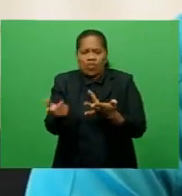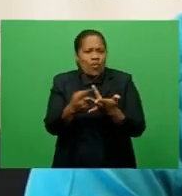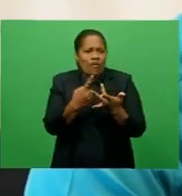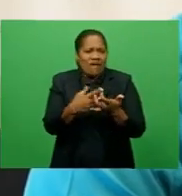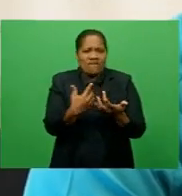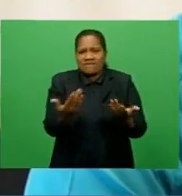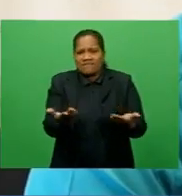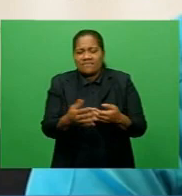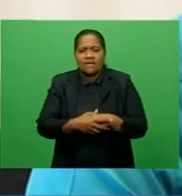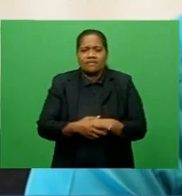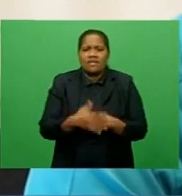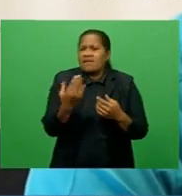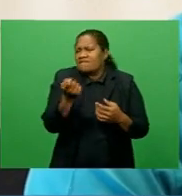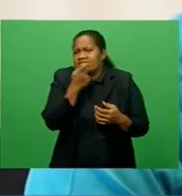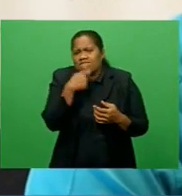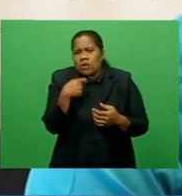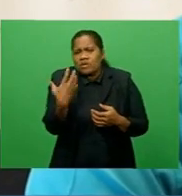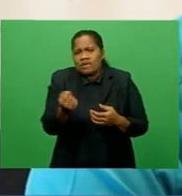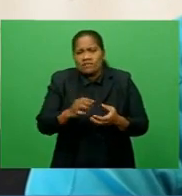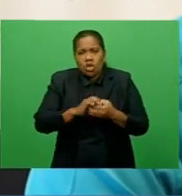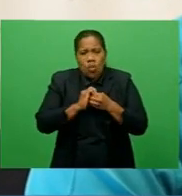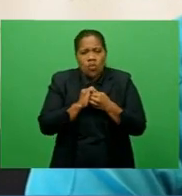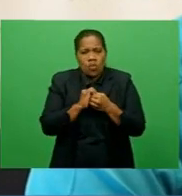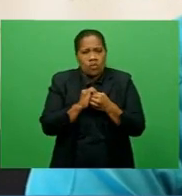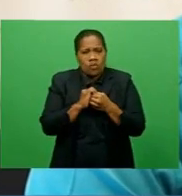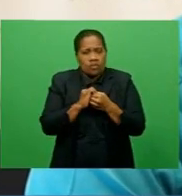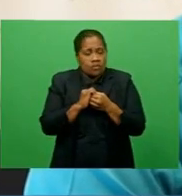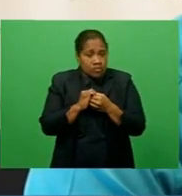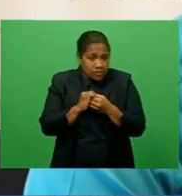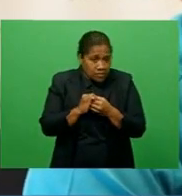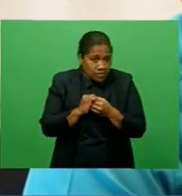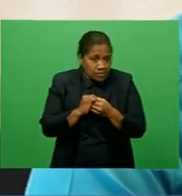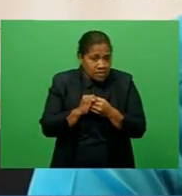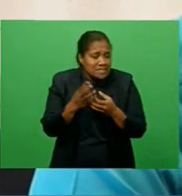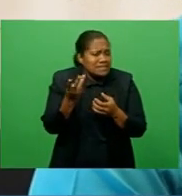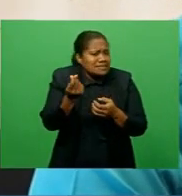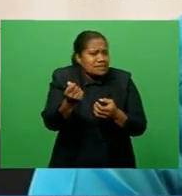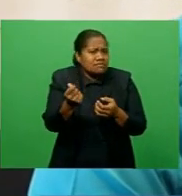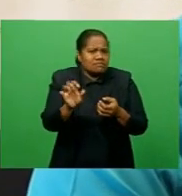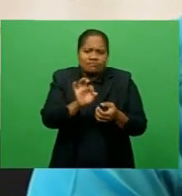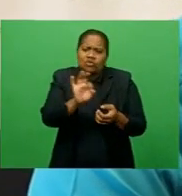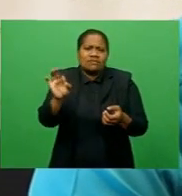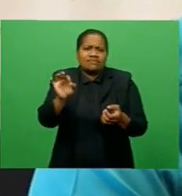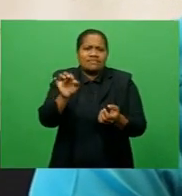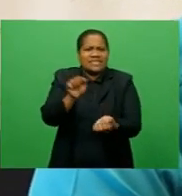are a few who have got their old plants and some are not certified,